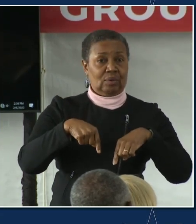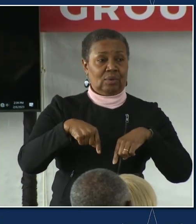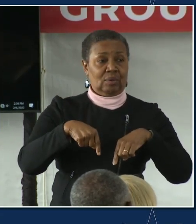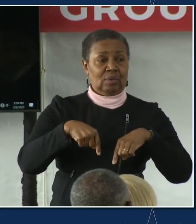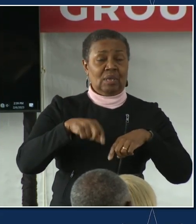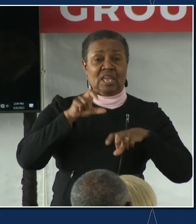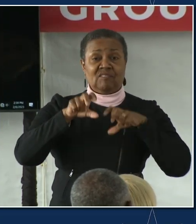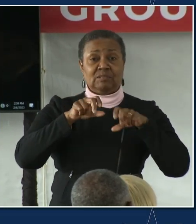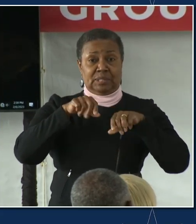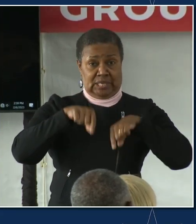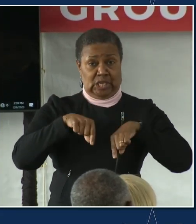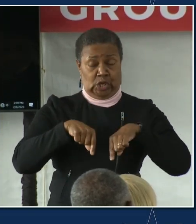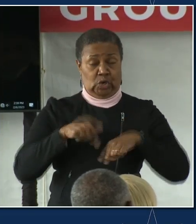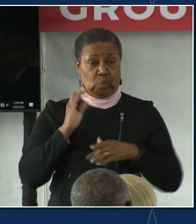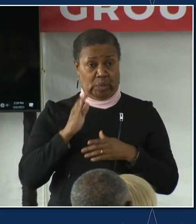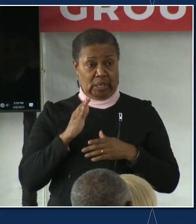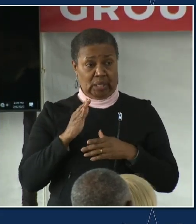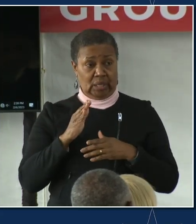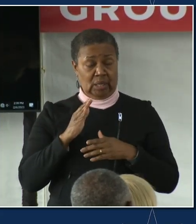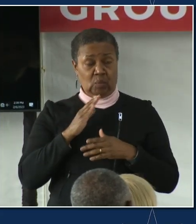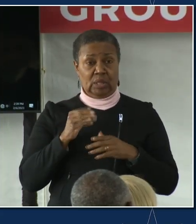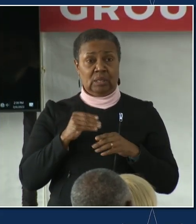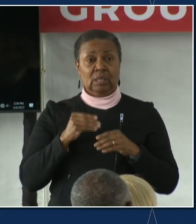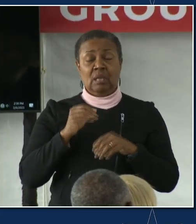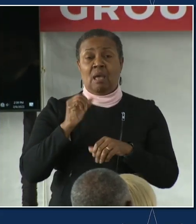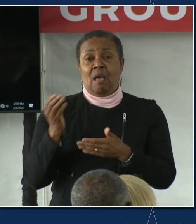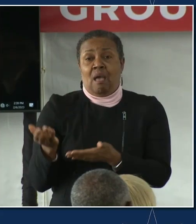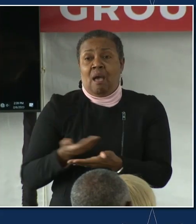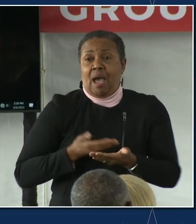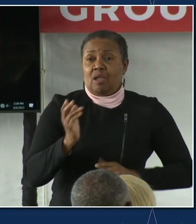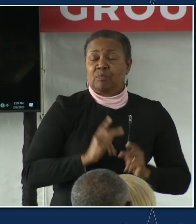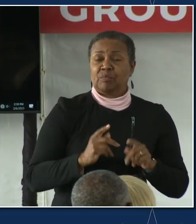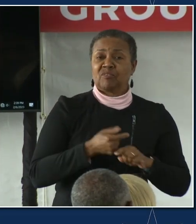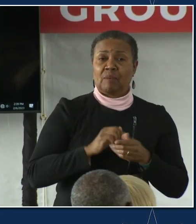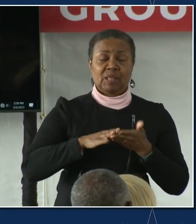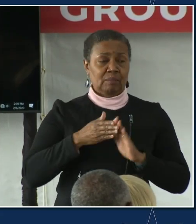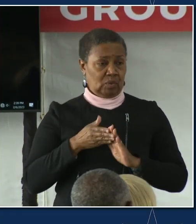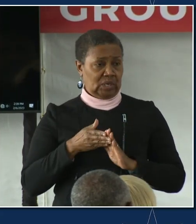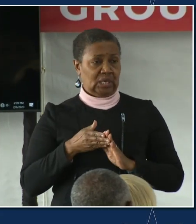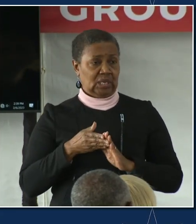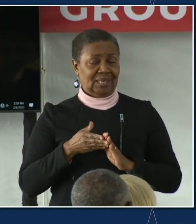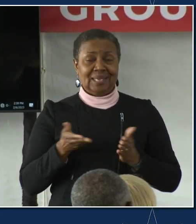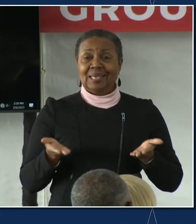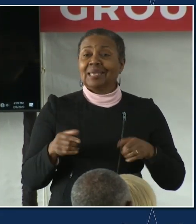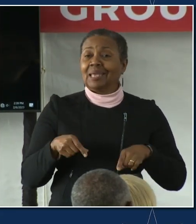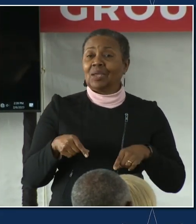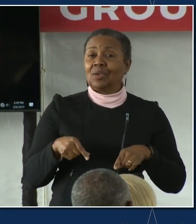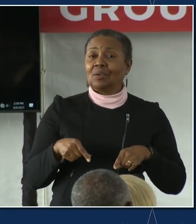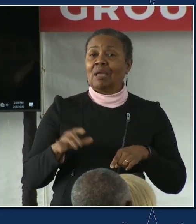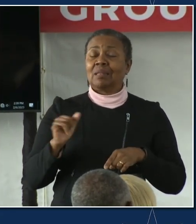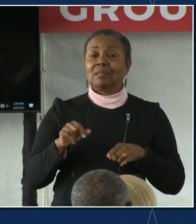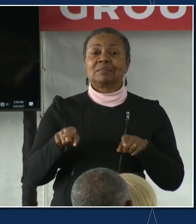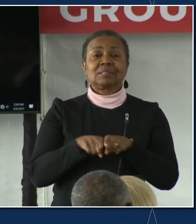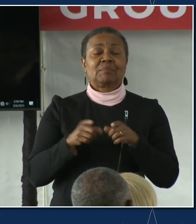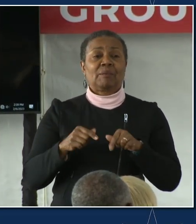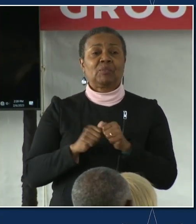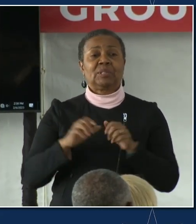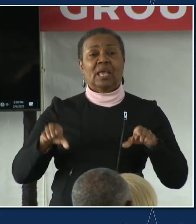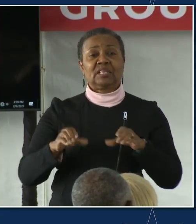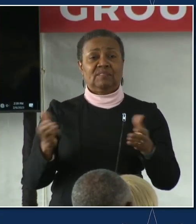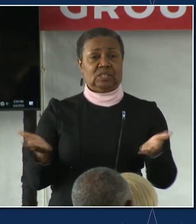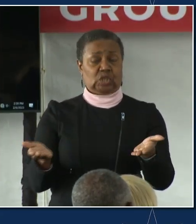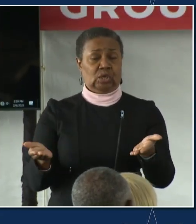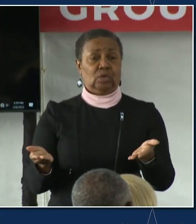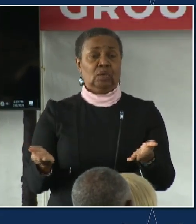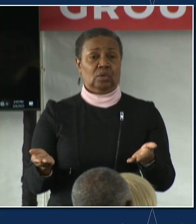This investment is gonna be here. It's gonna employ people from the community here, just like we did with the activities